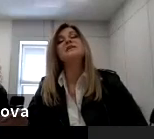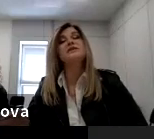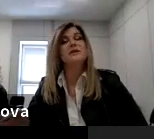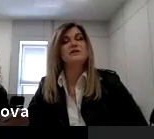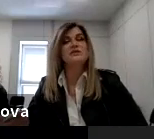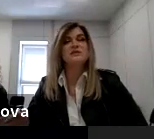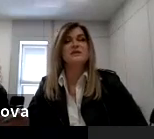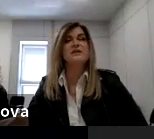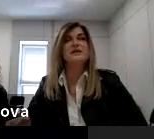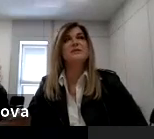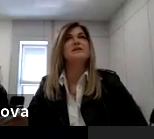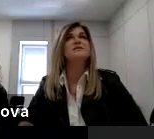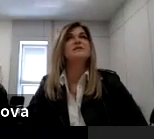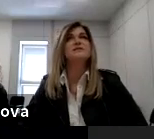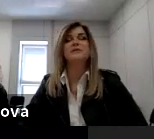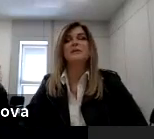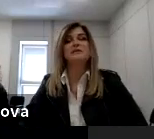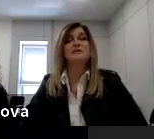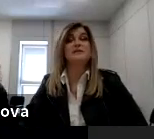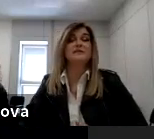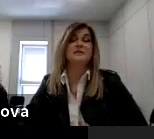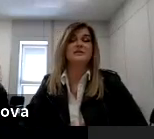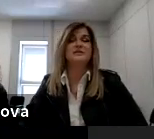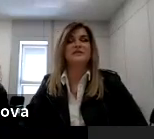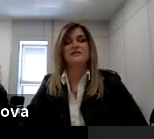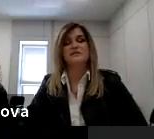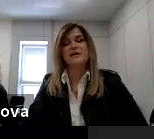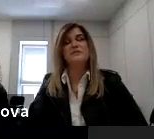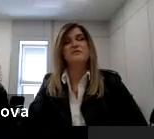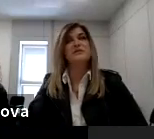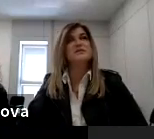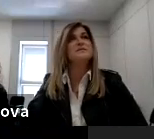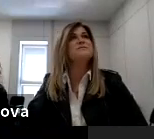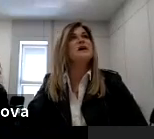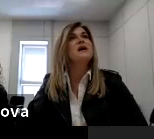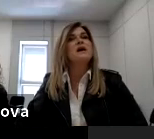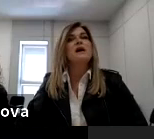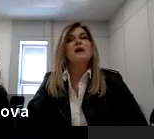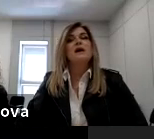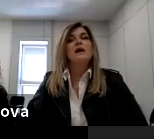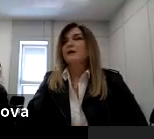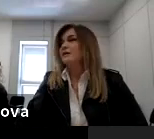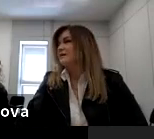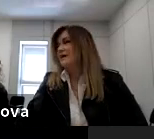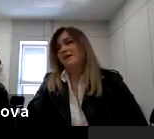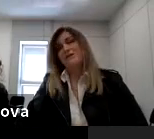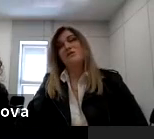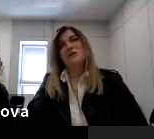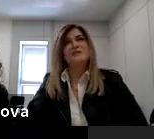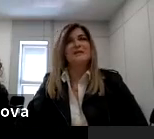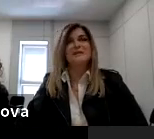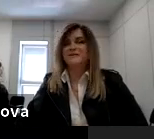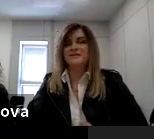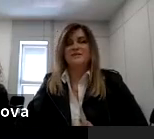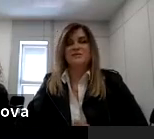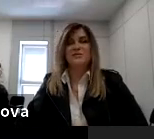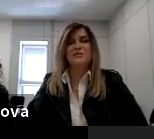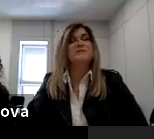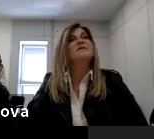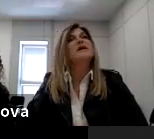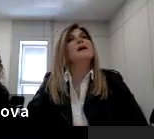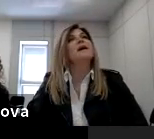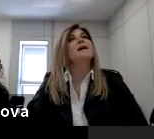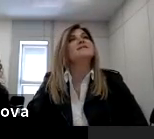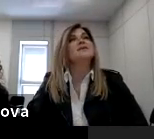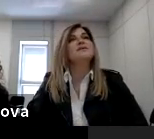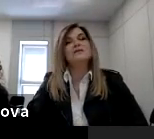Not to leave questions till the end, because we might not have time for this. Or forget. Or forget, as all